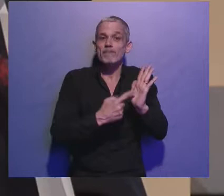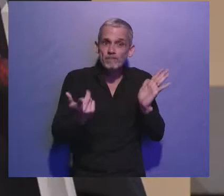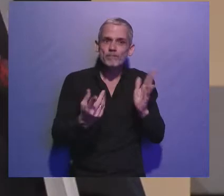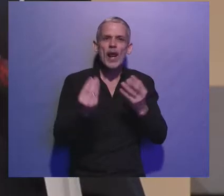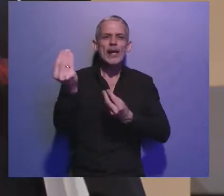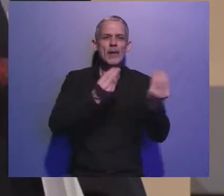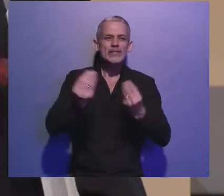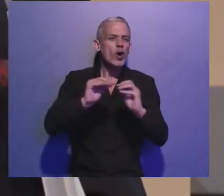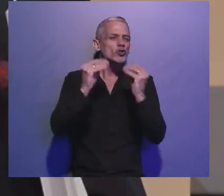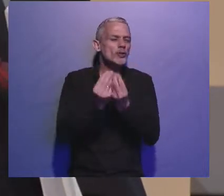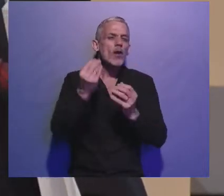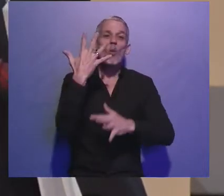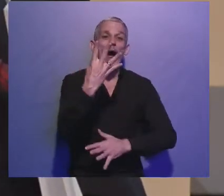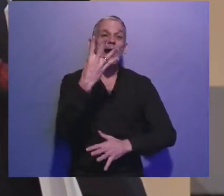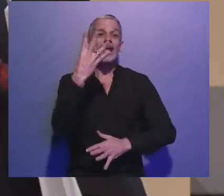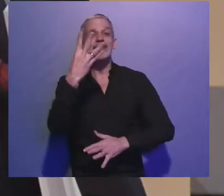before.